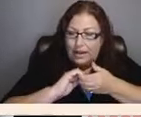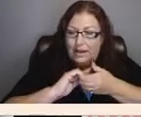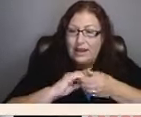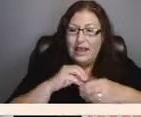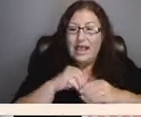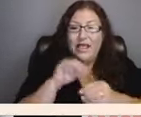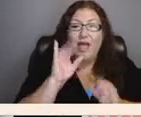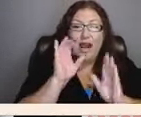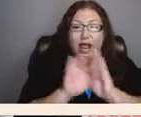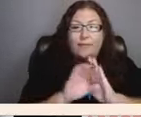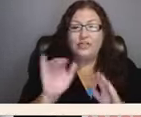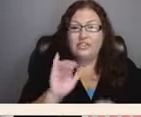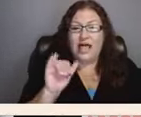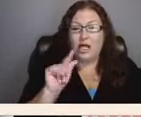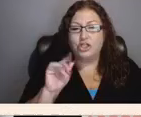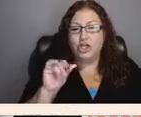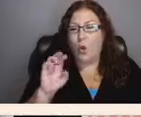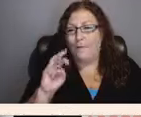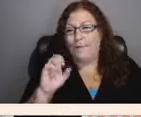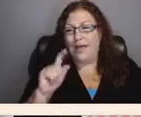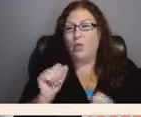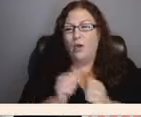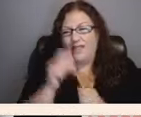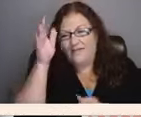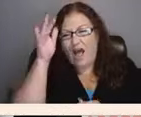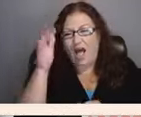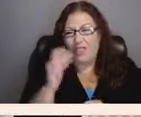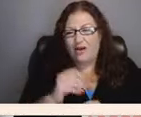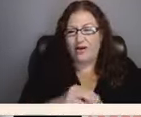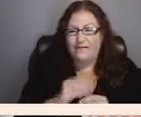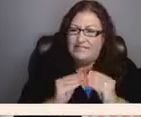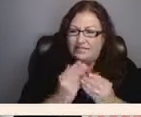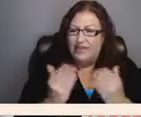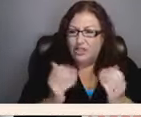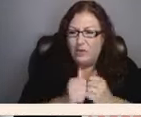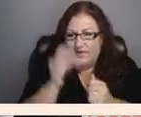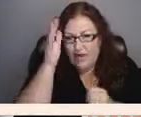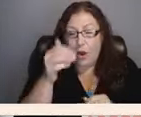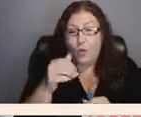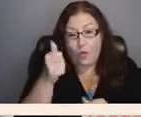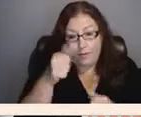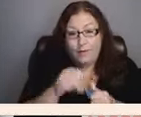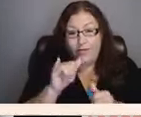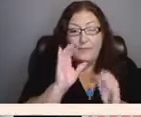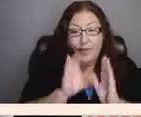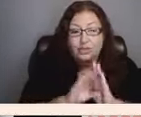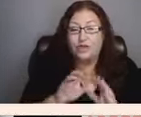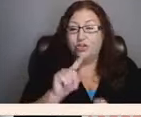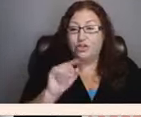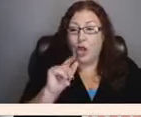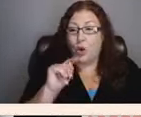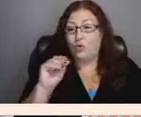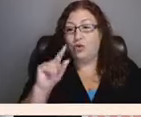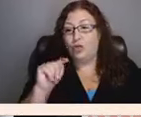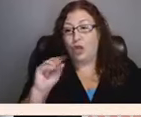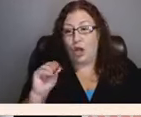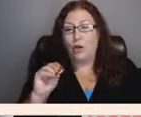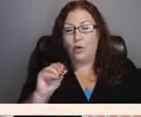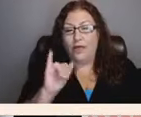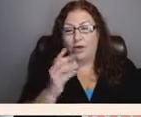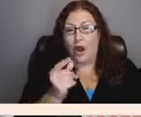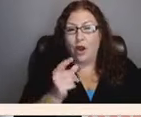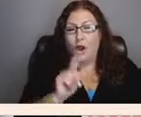with the Father. And in this image, remember that Toto, perhaps Dorothy's unconscious, goes behind and goes,